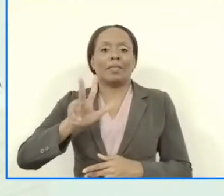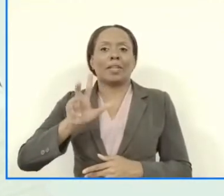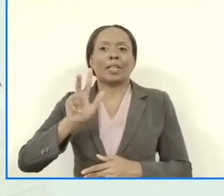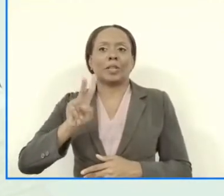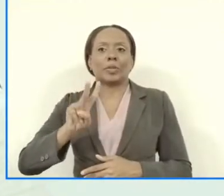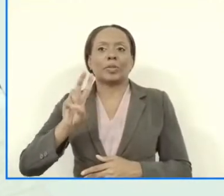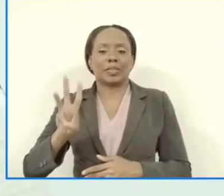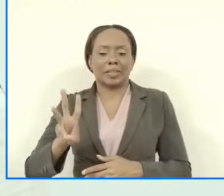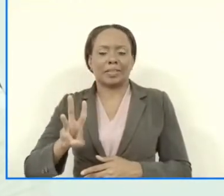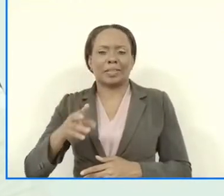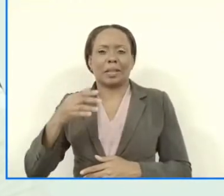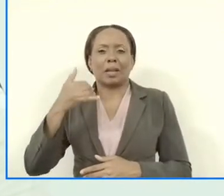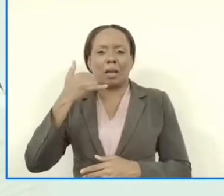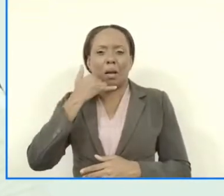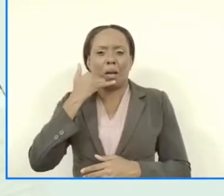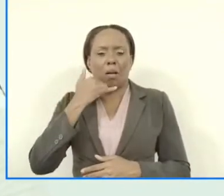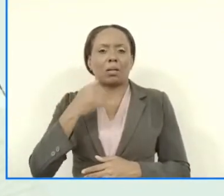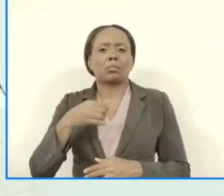262-5326,